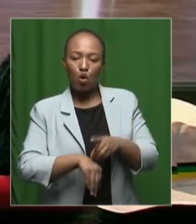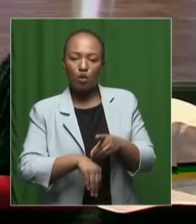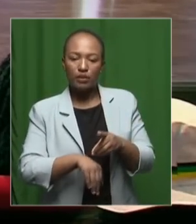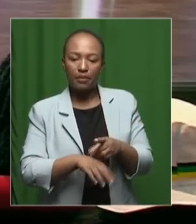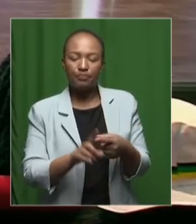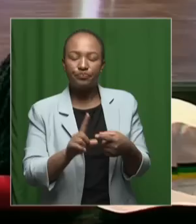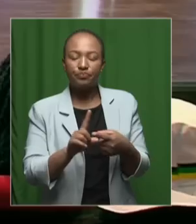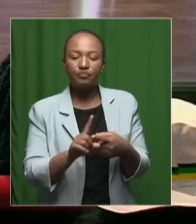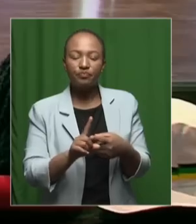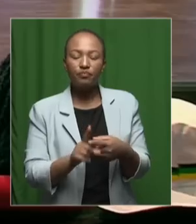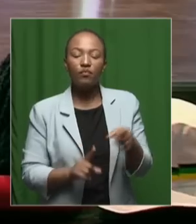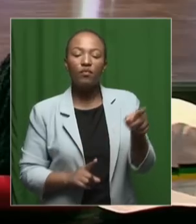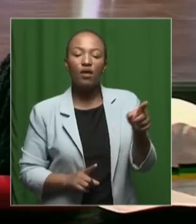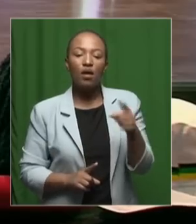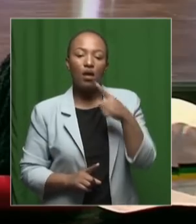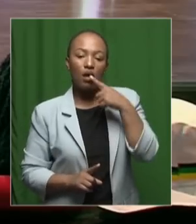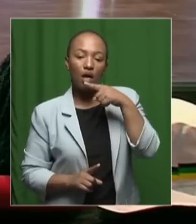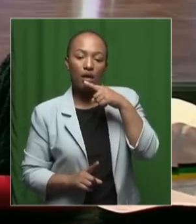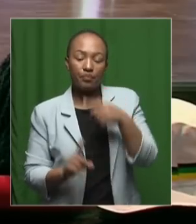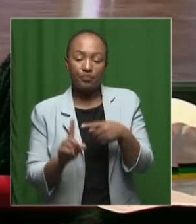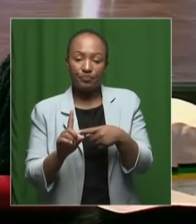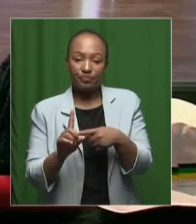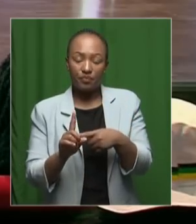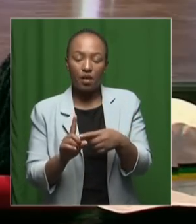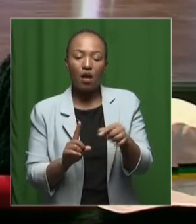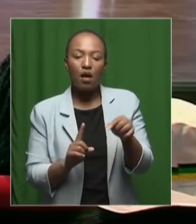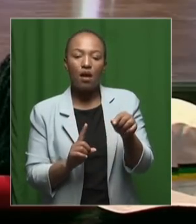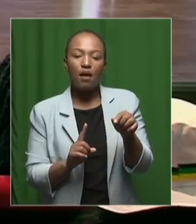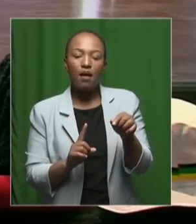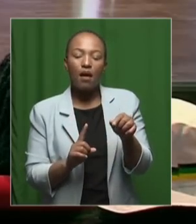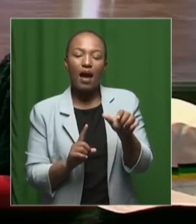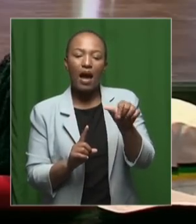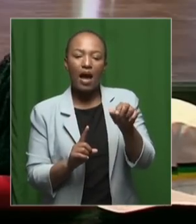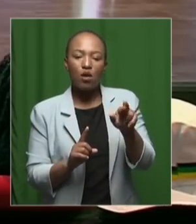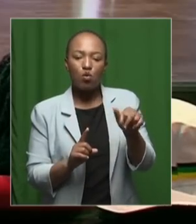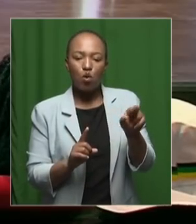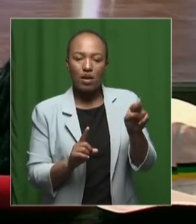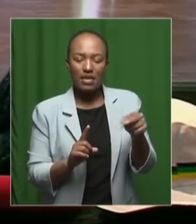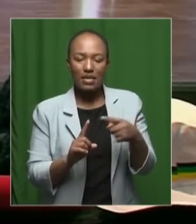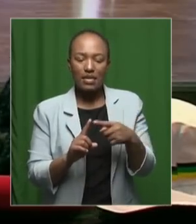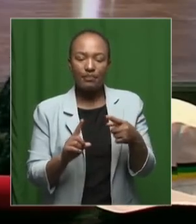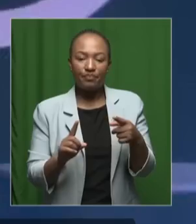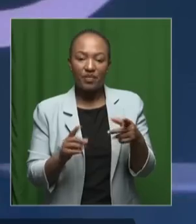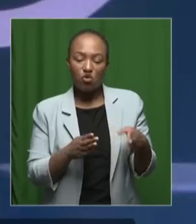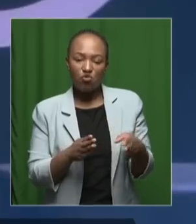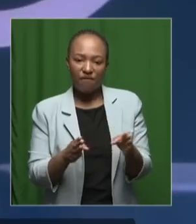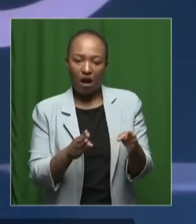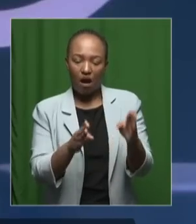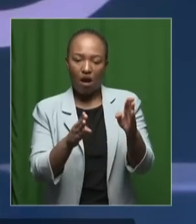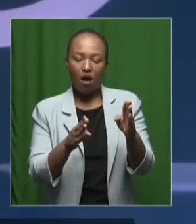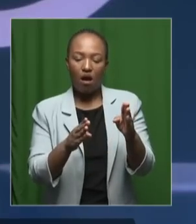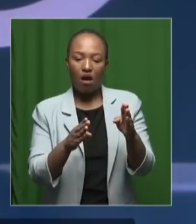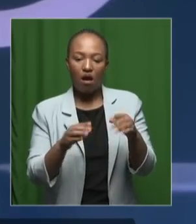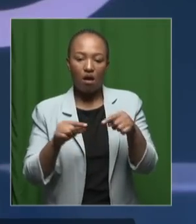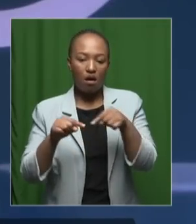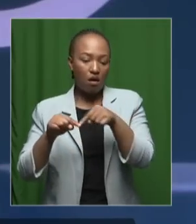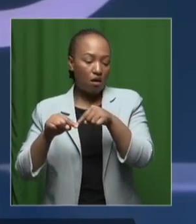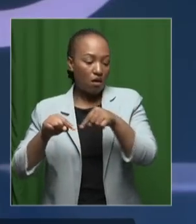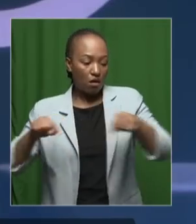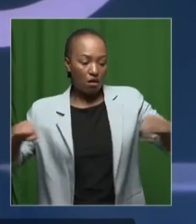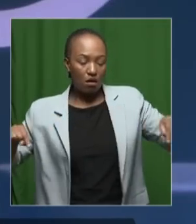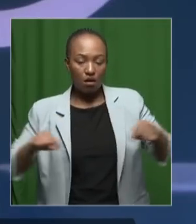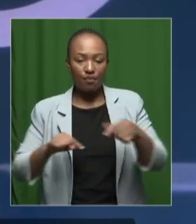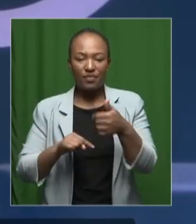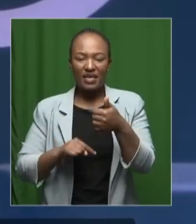not mistaken, the length of that river and what needs to be covered is more than 600